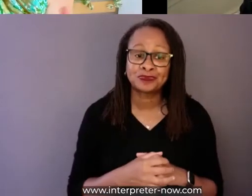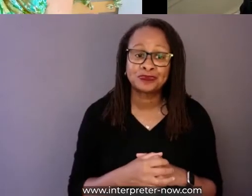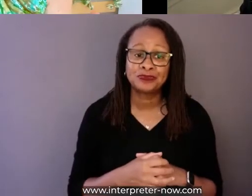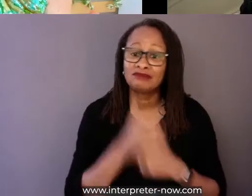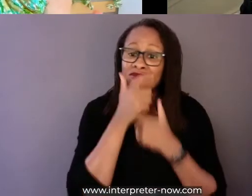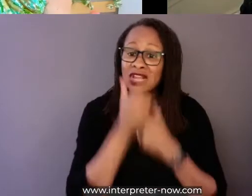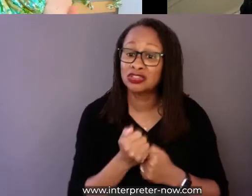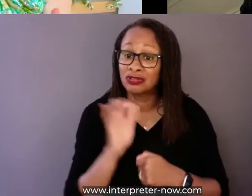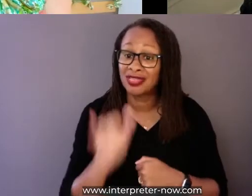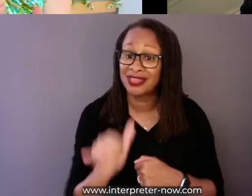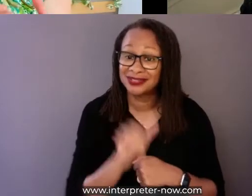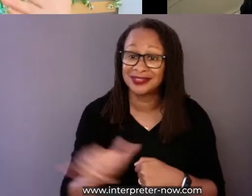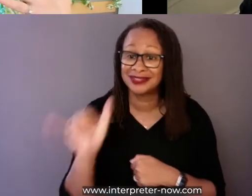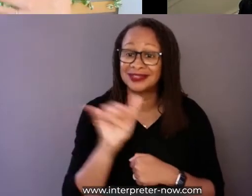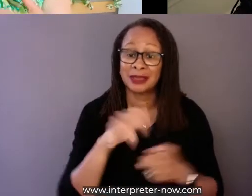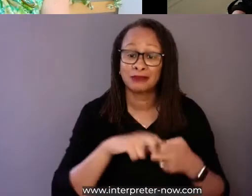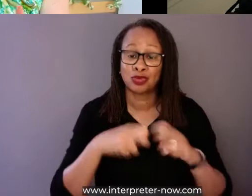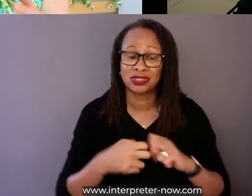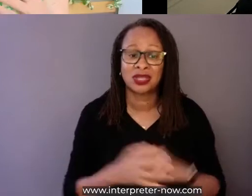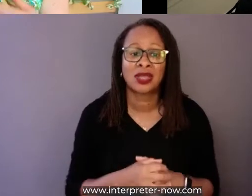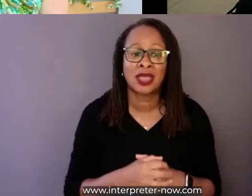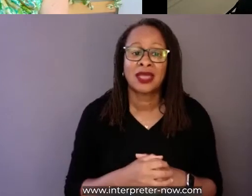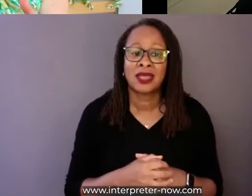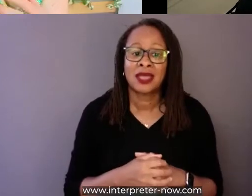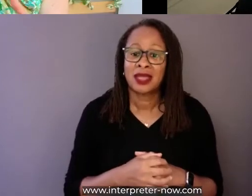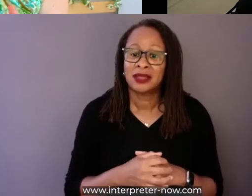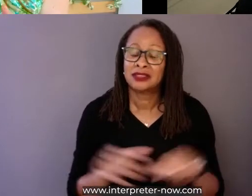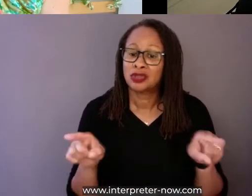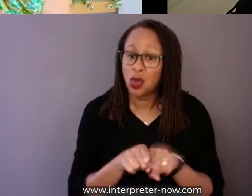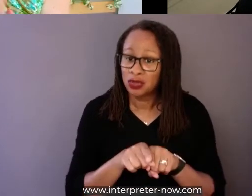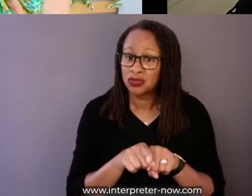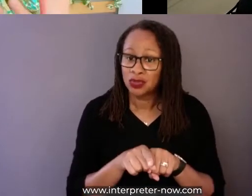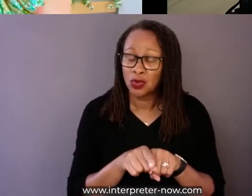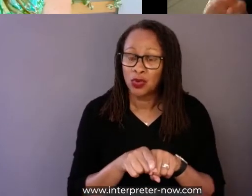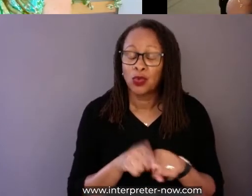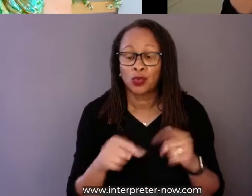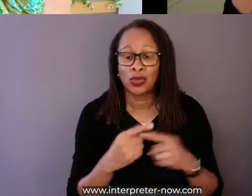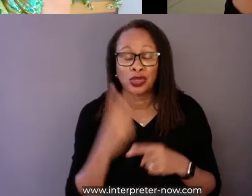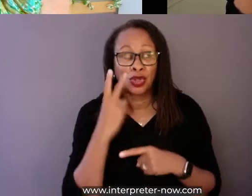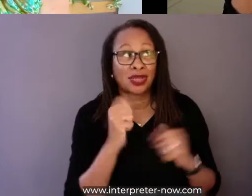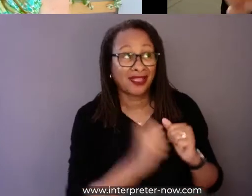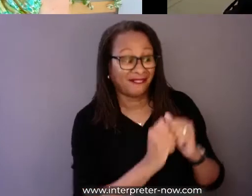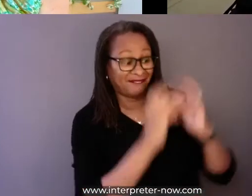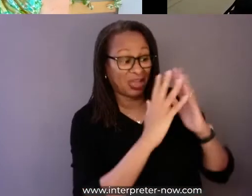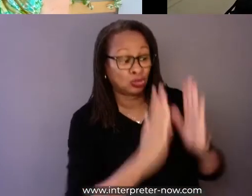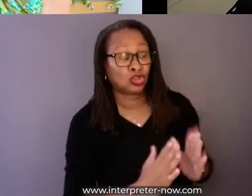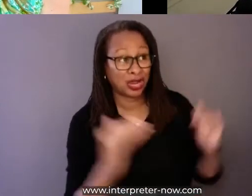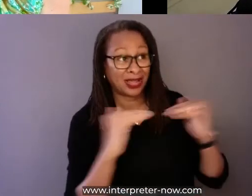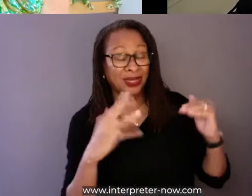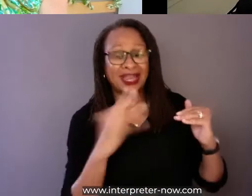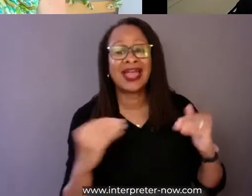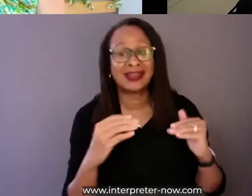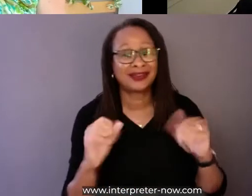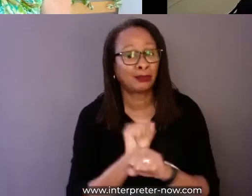Interestingly, it also is an issue when you look at founder equity. So not just employee equity, but also founder equity